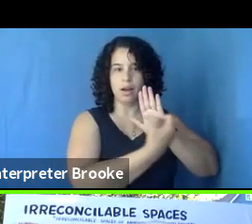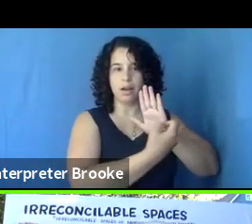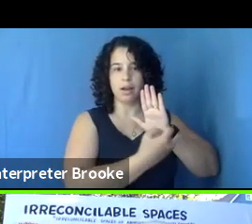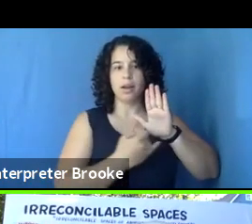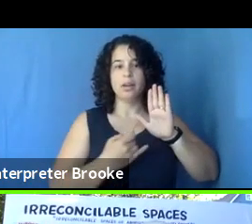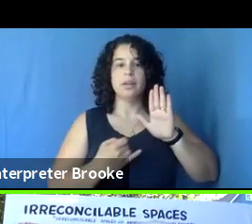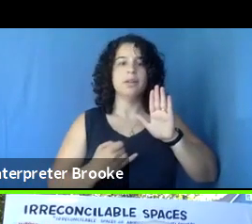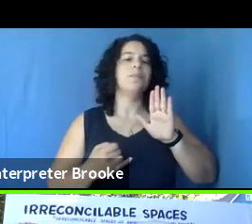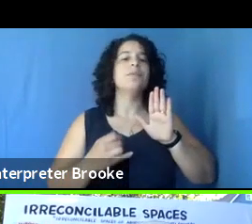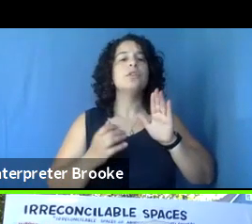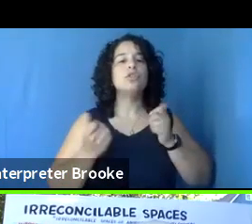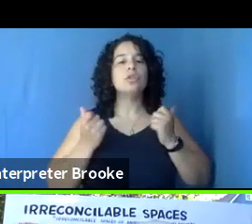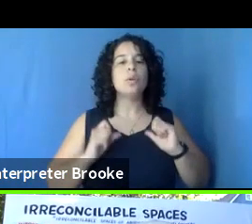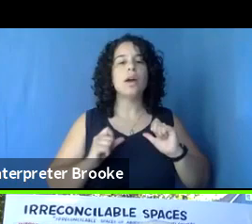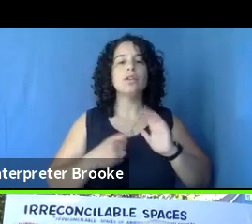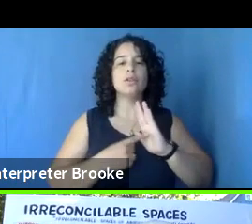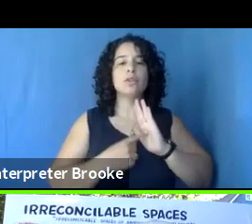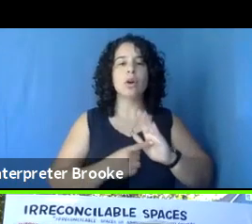that